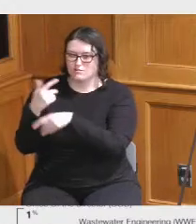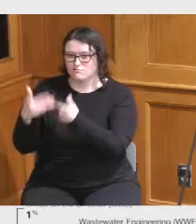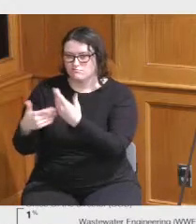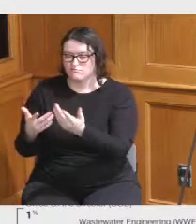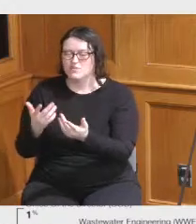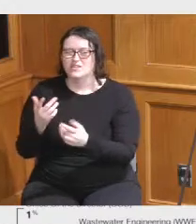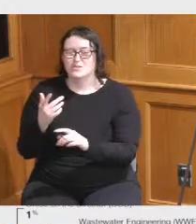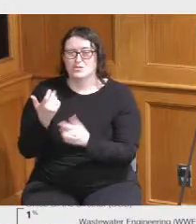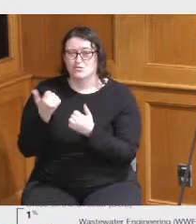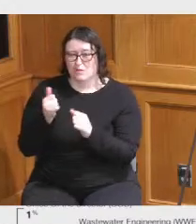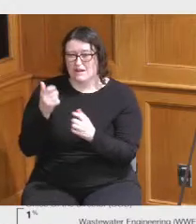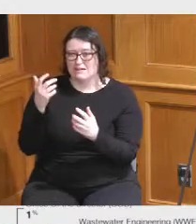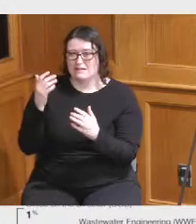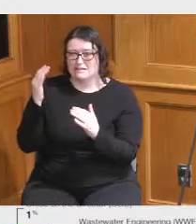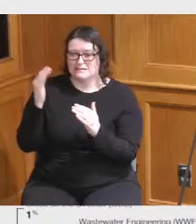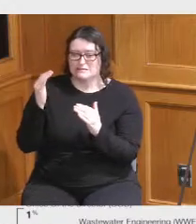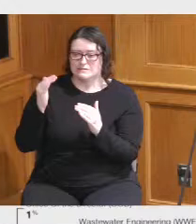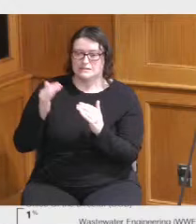targets this year.